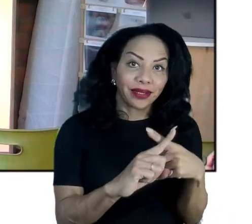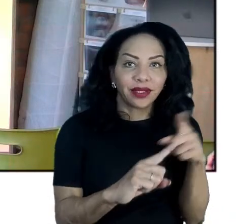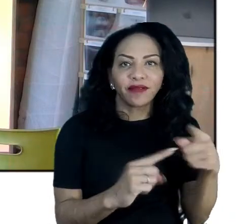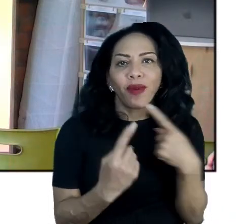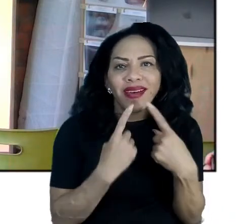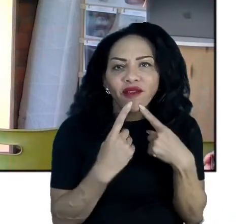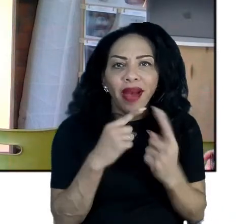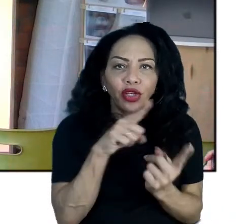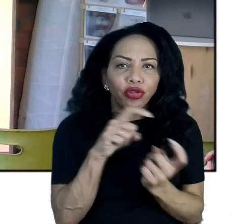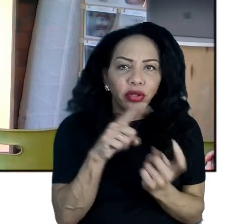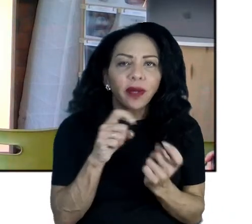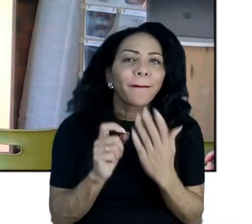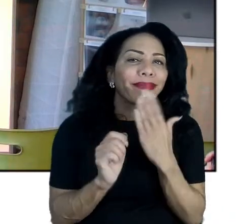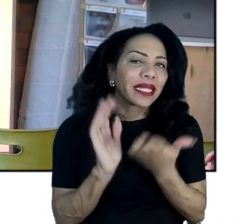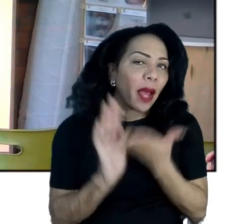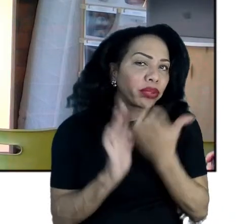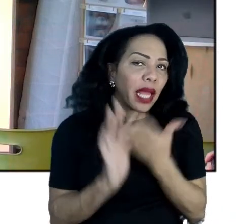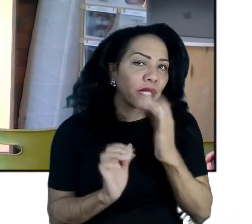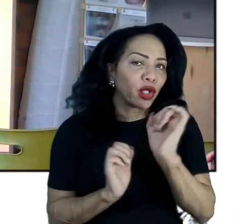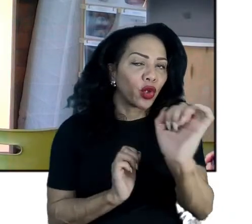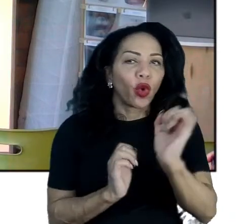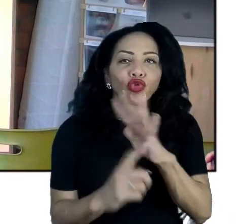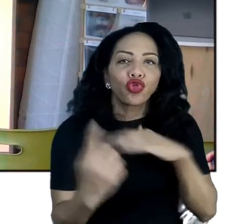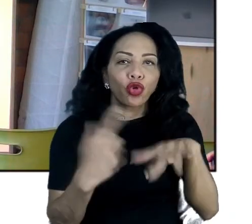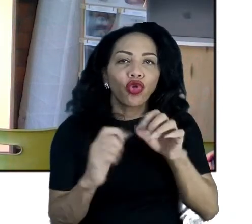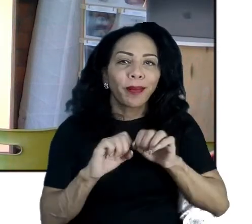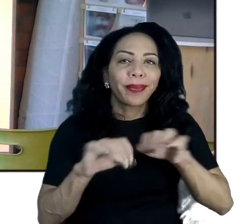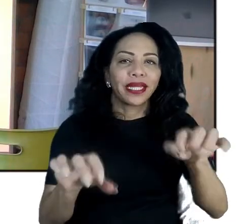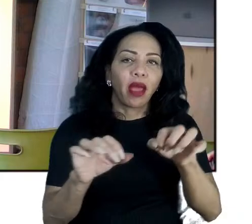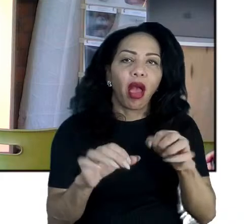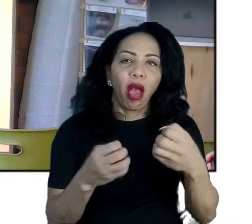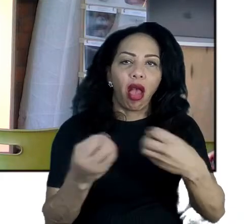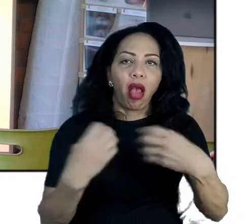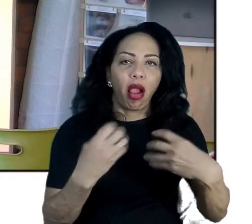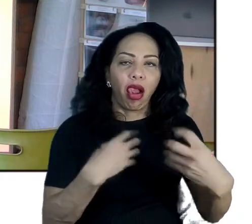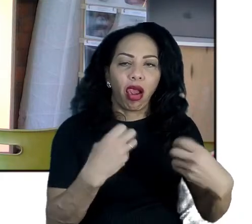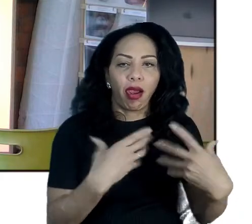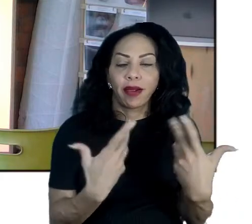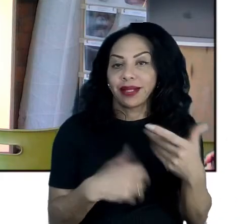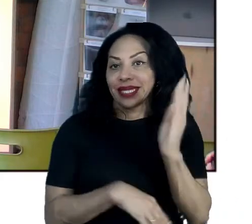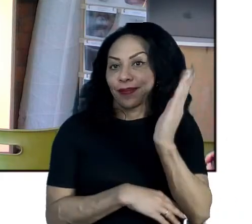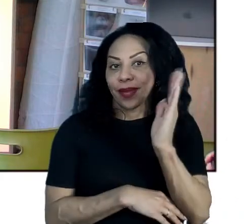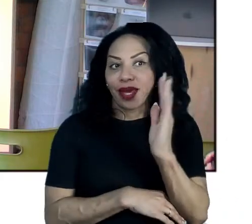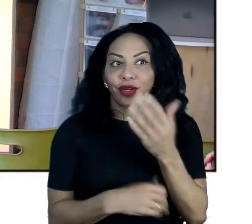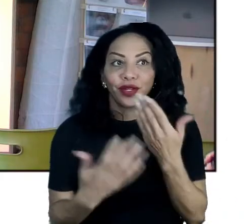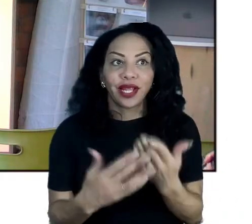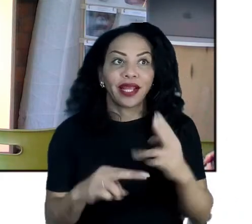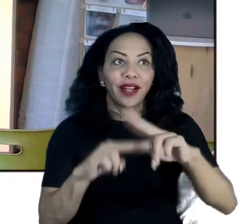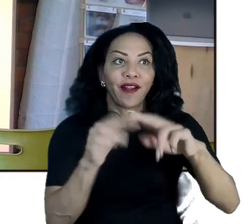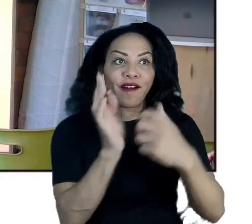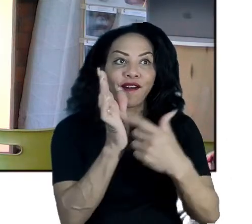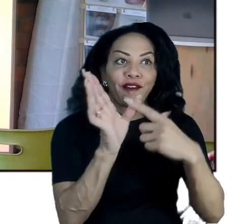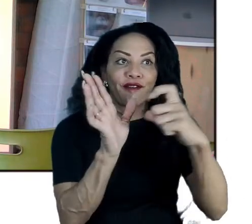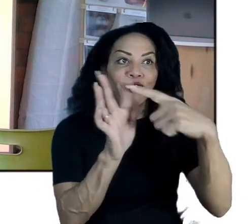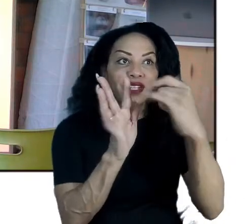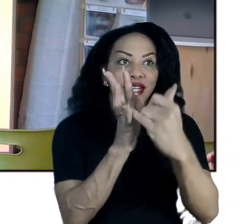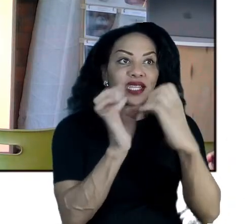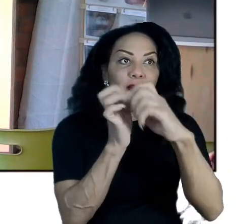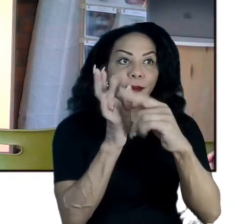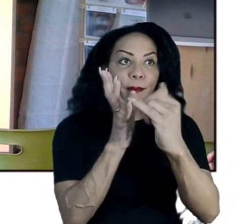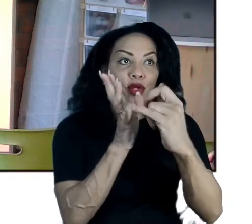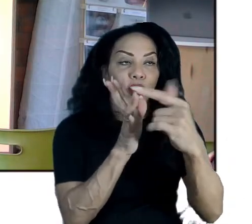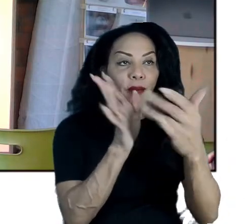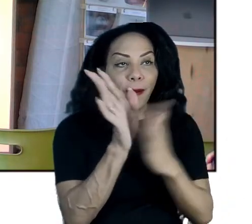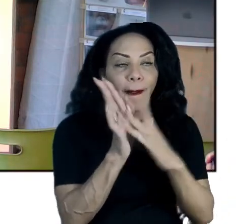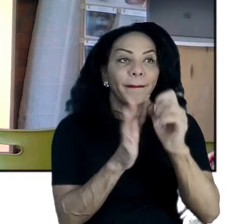us, please update your feeds. Anyway, our speaker for today is Frances Bossom. Fran is an artist and a